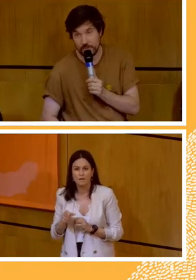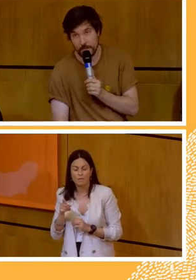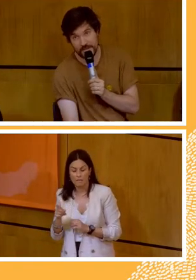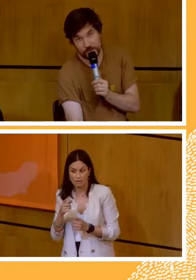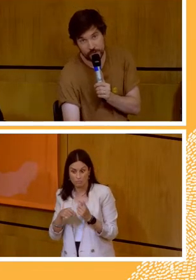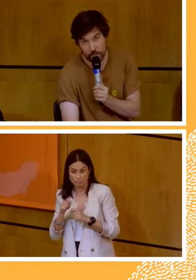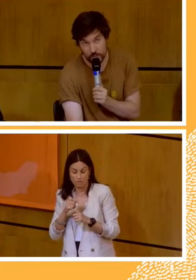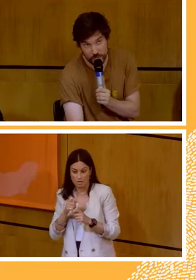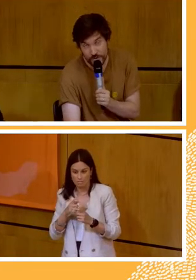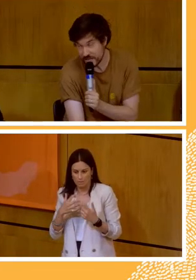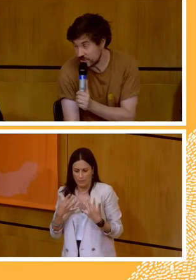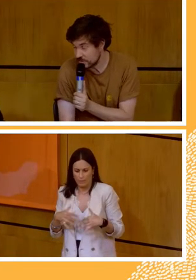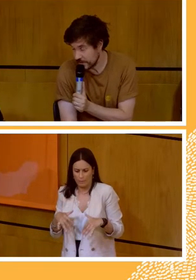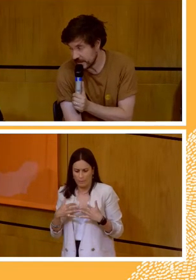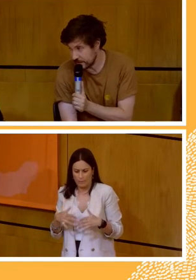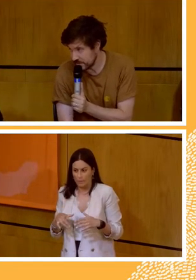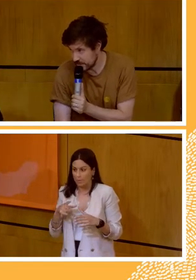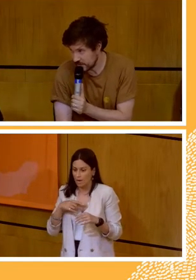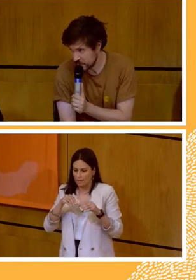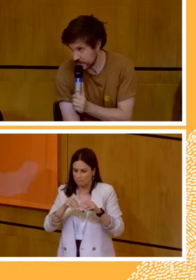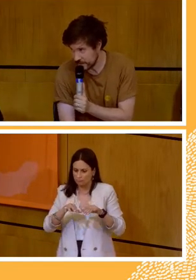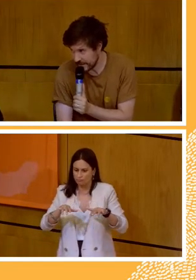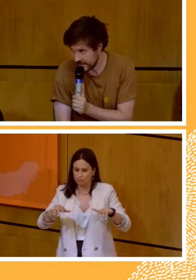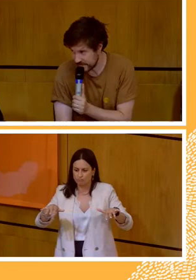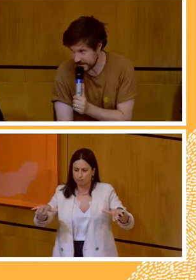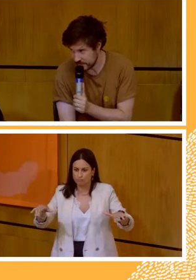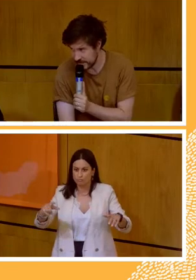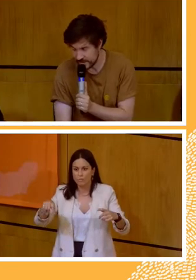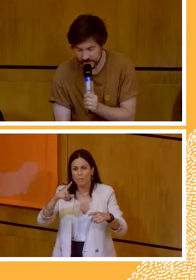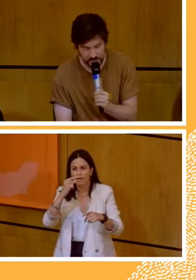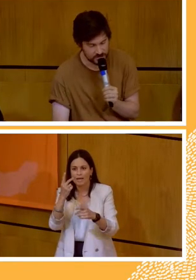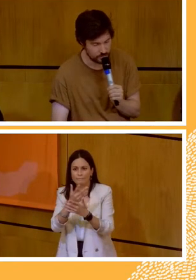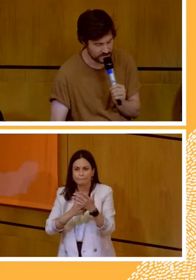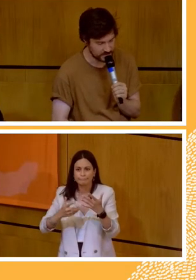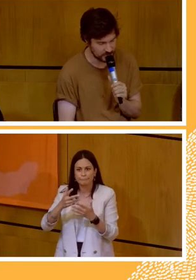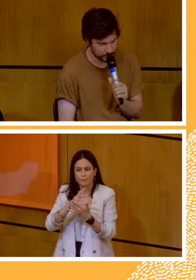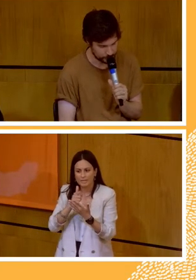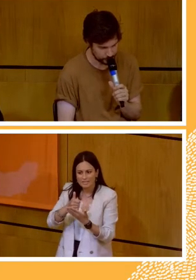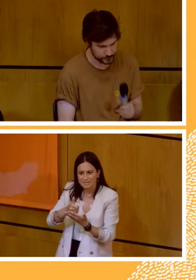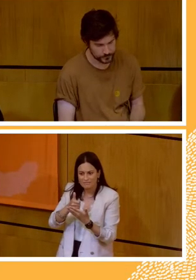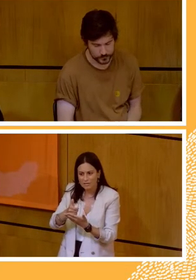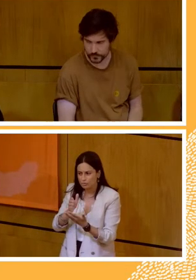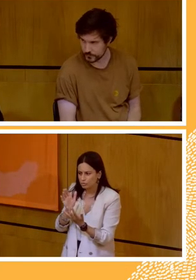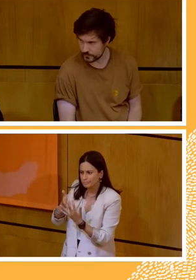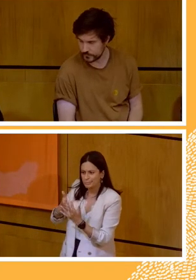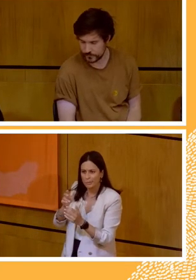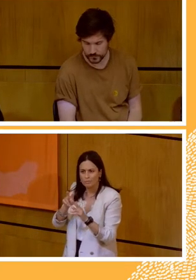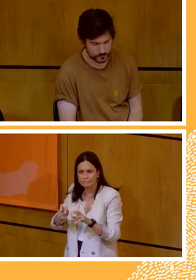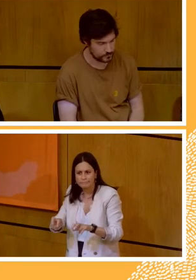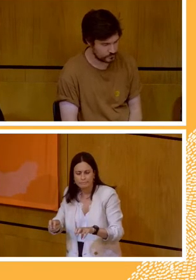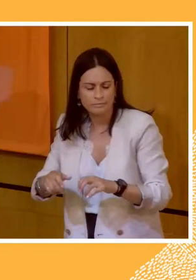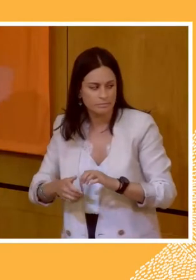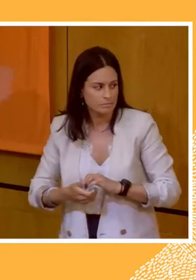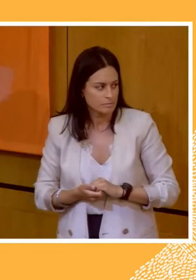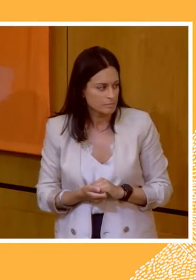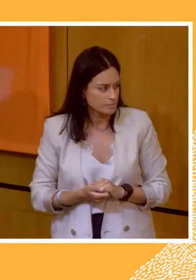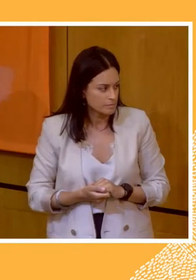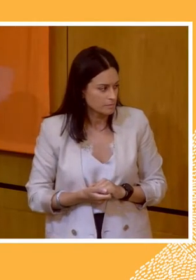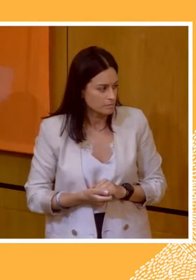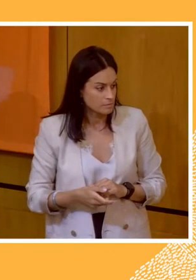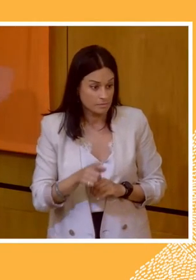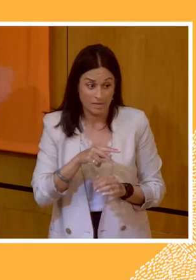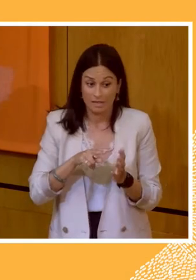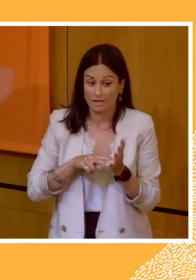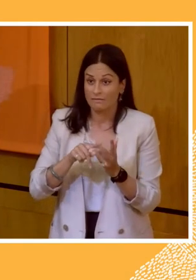very powerful method for with reach when it comes to talking about as kind of an intervention in research. I was just going to add with this as well,